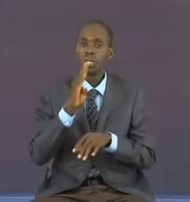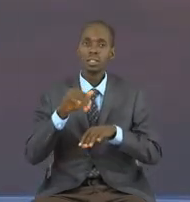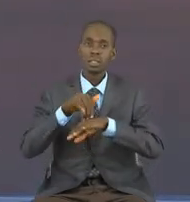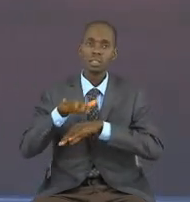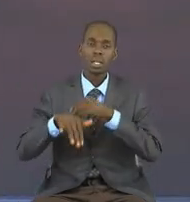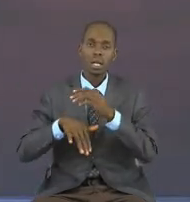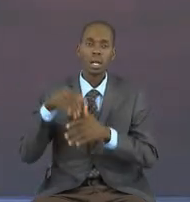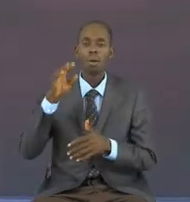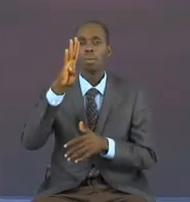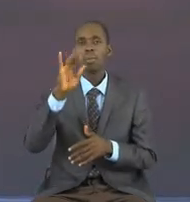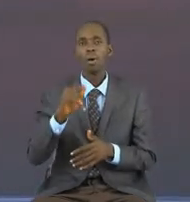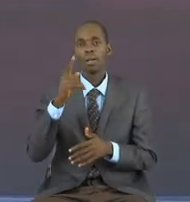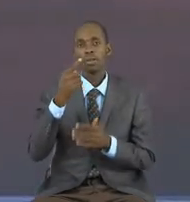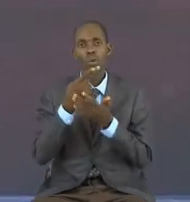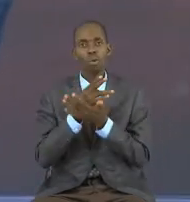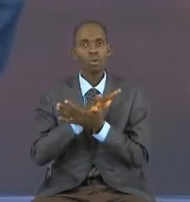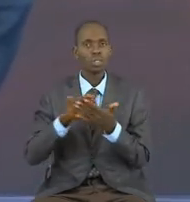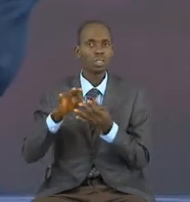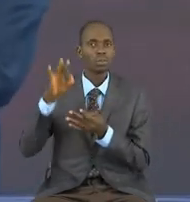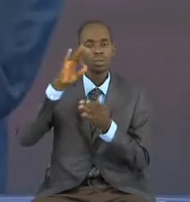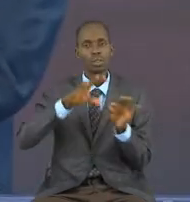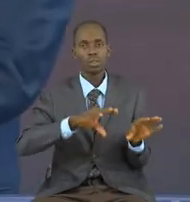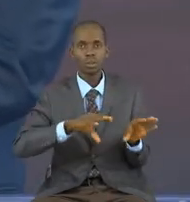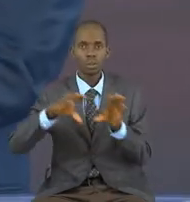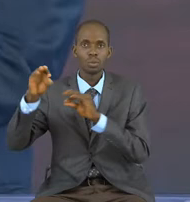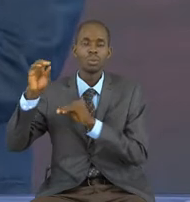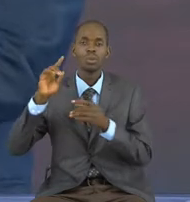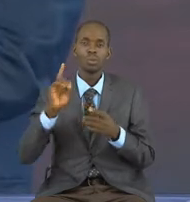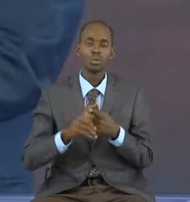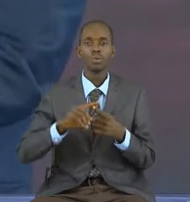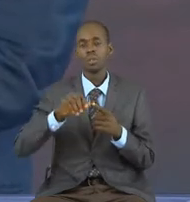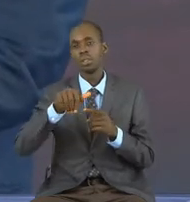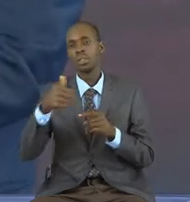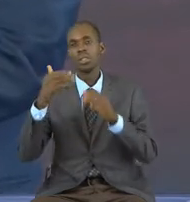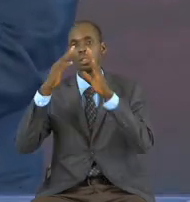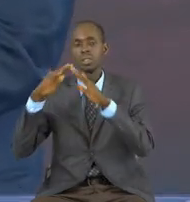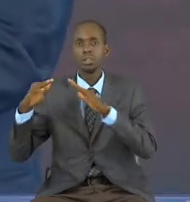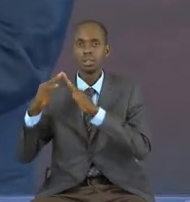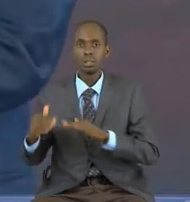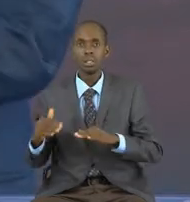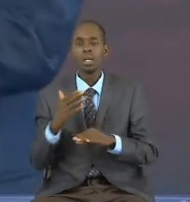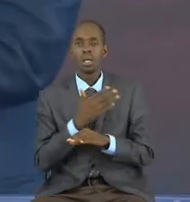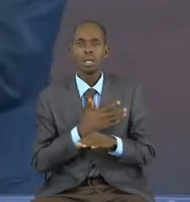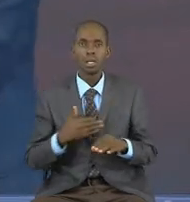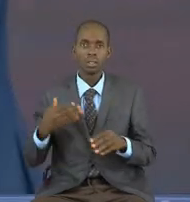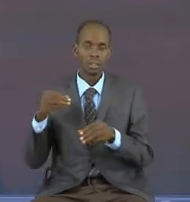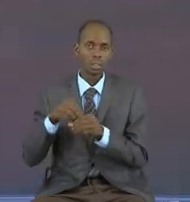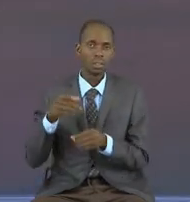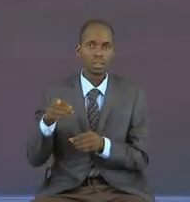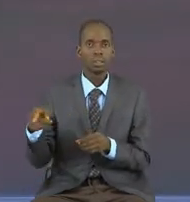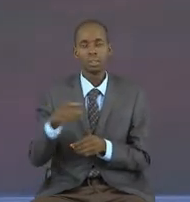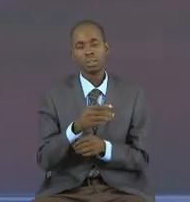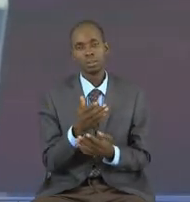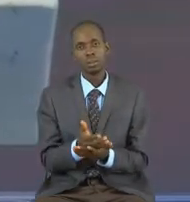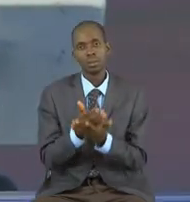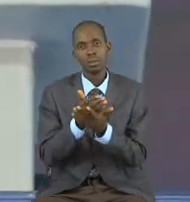Holy Ghost, departed unto Seleucia. And from thence, they sailed to Cyprus.